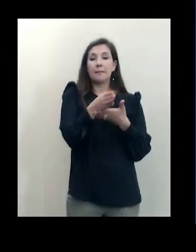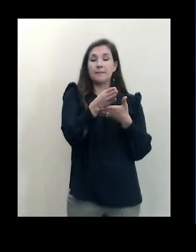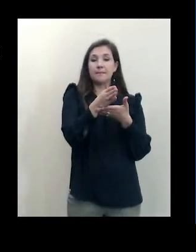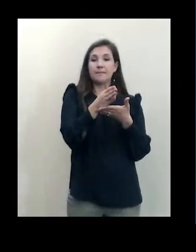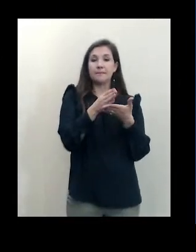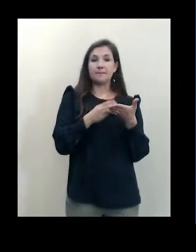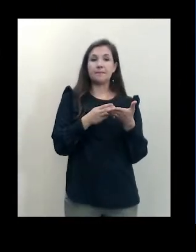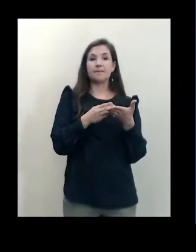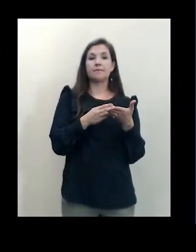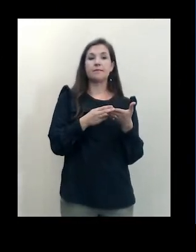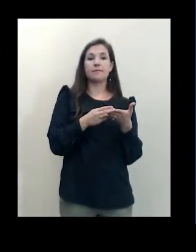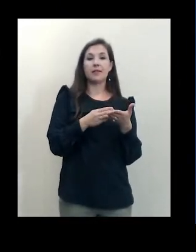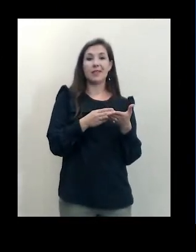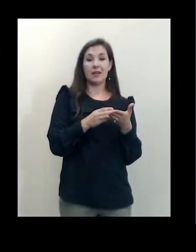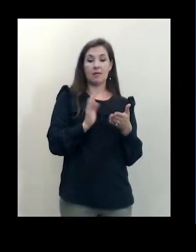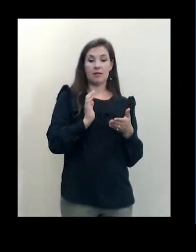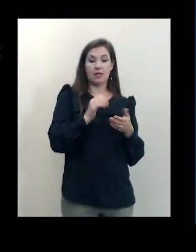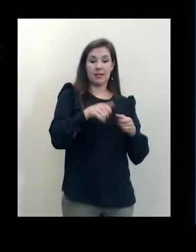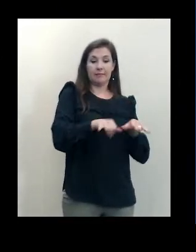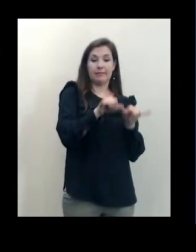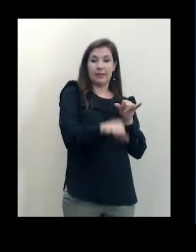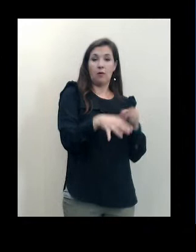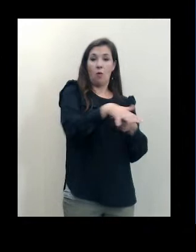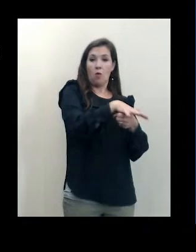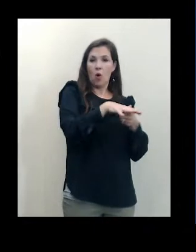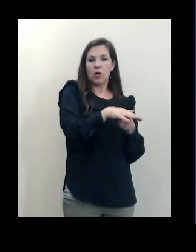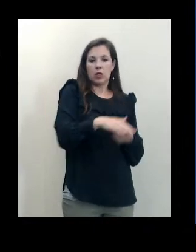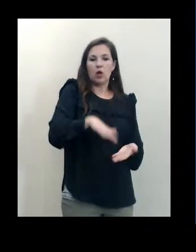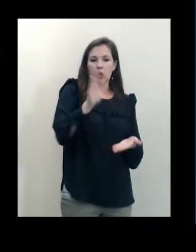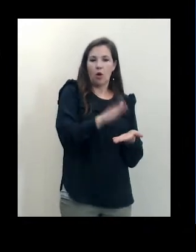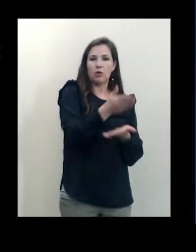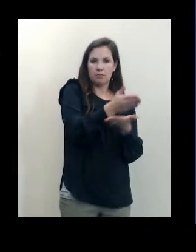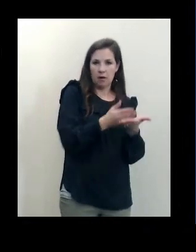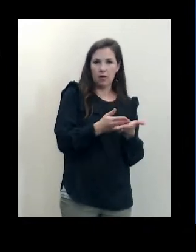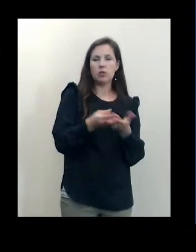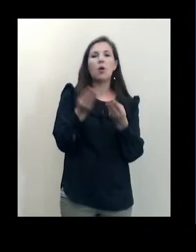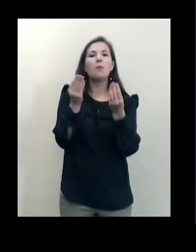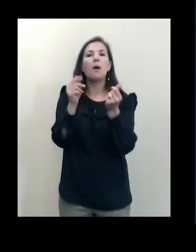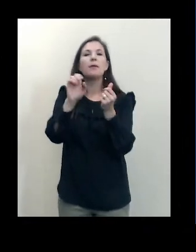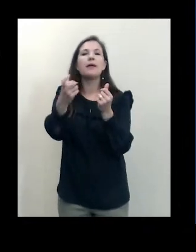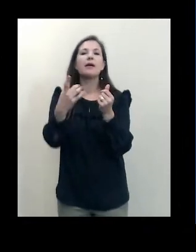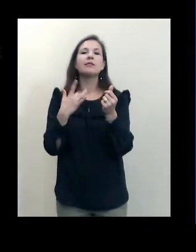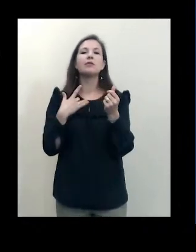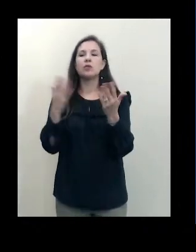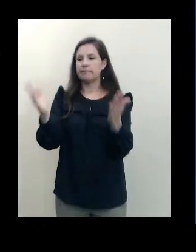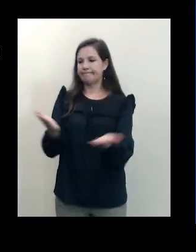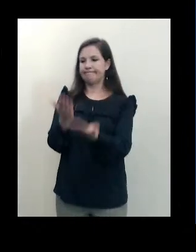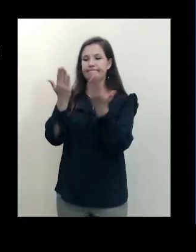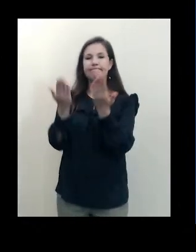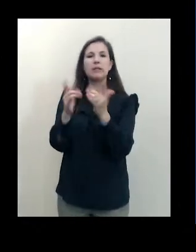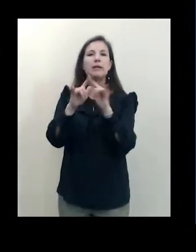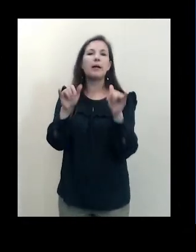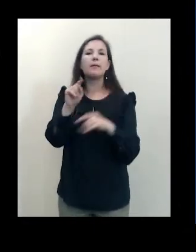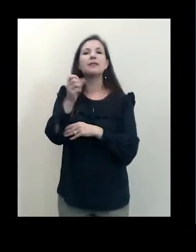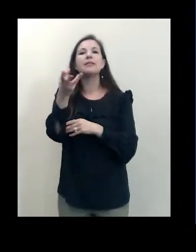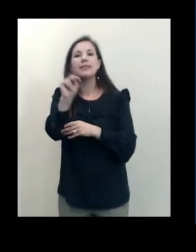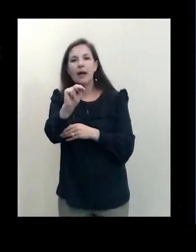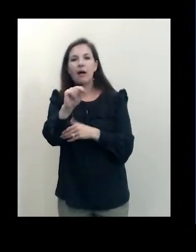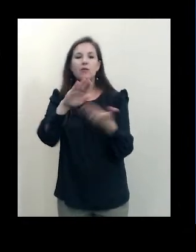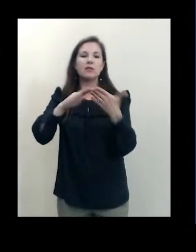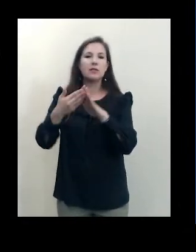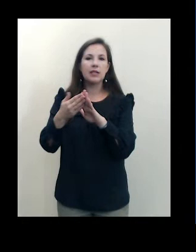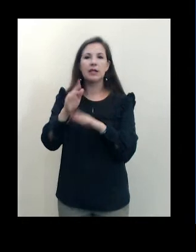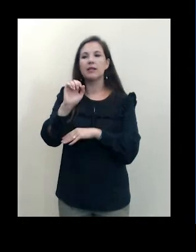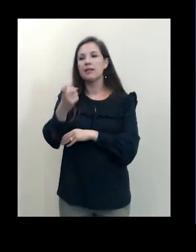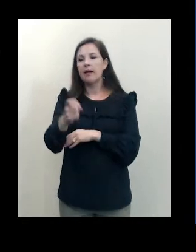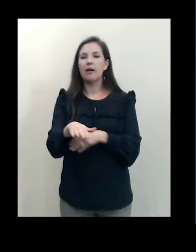one of the lowest components of your property tax bill. When people get their property taxes, they're often the same time they get their town taxes, their city taxes,